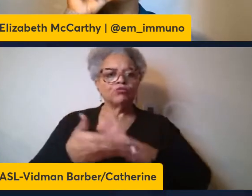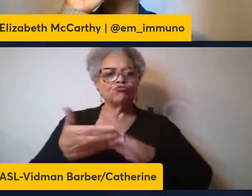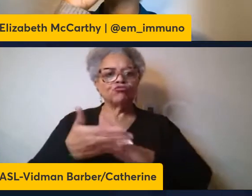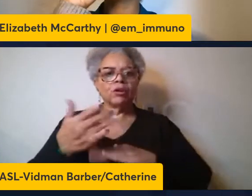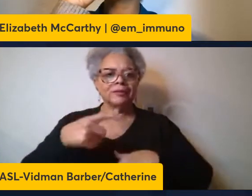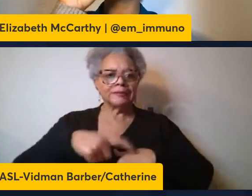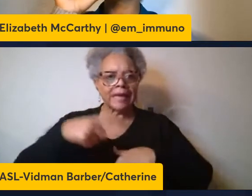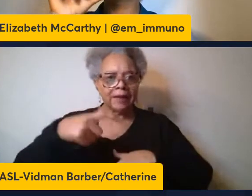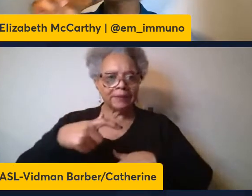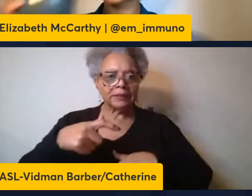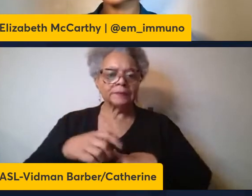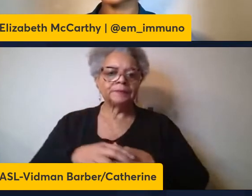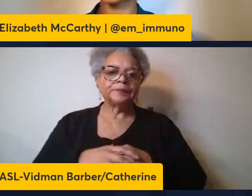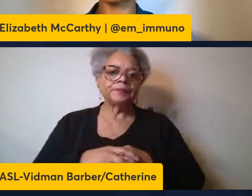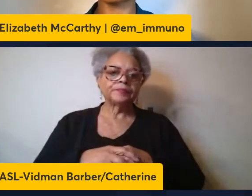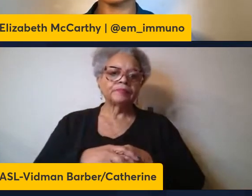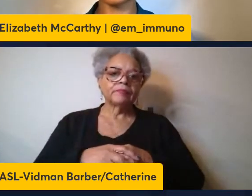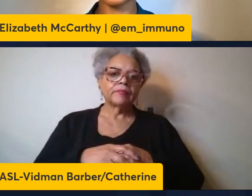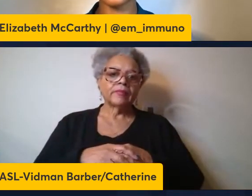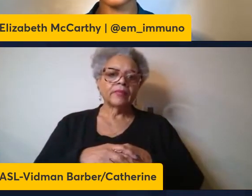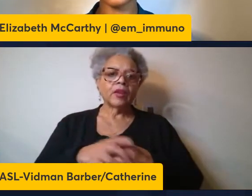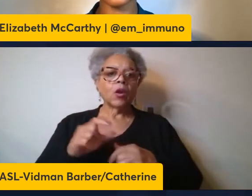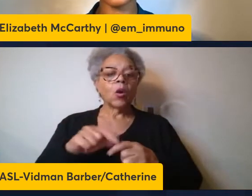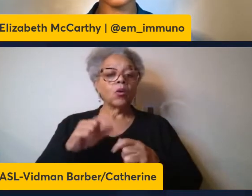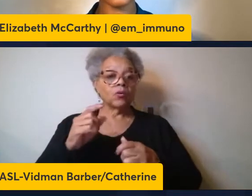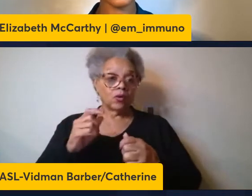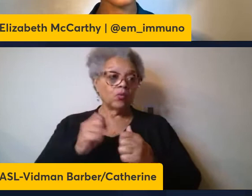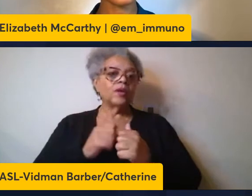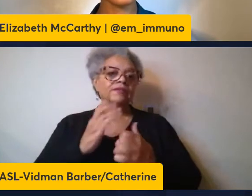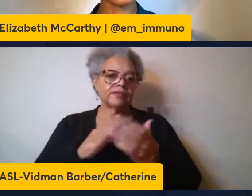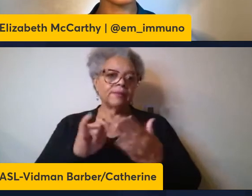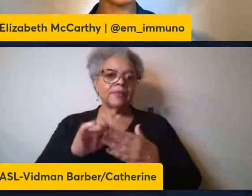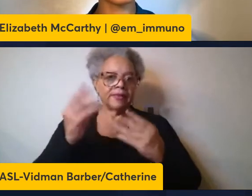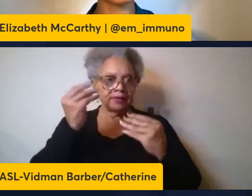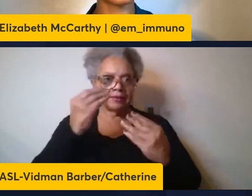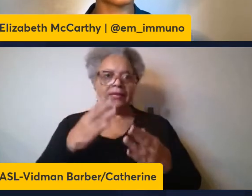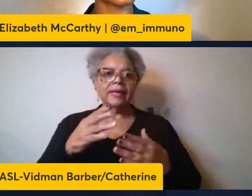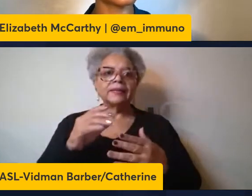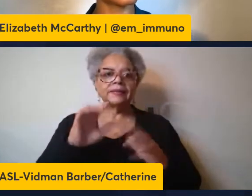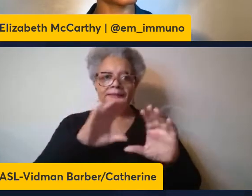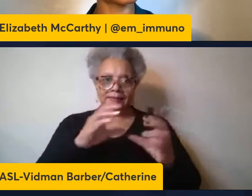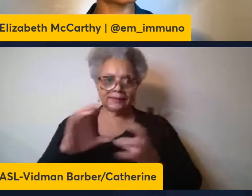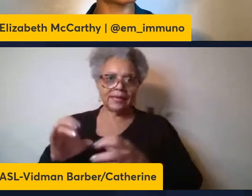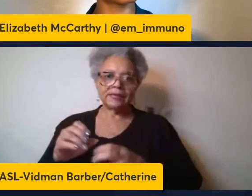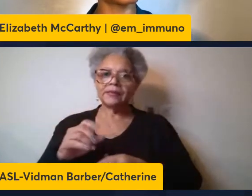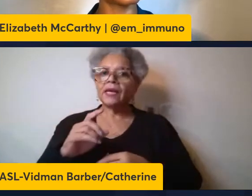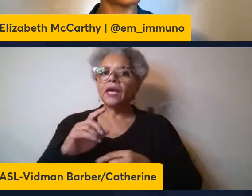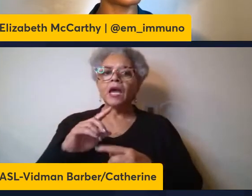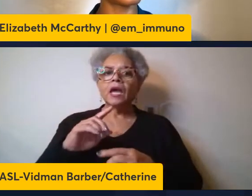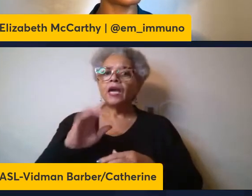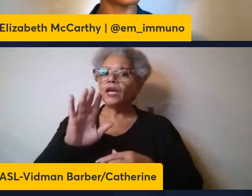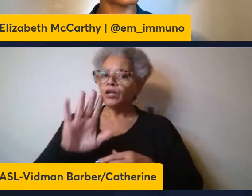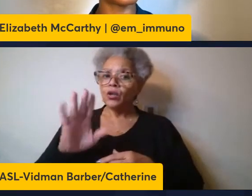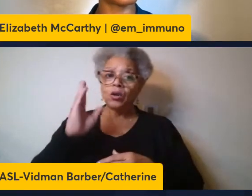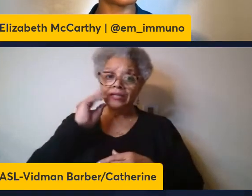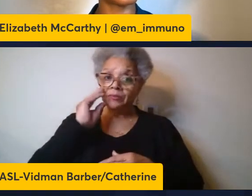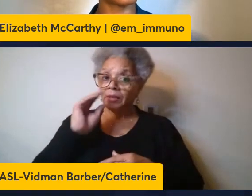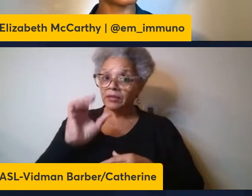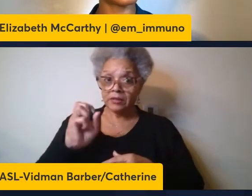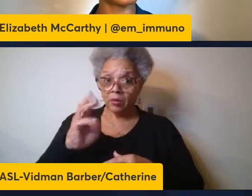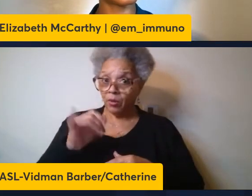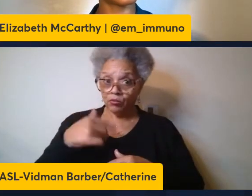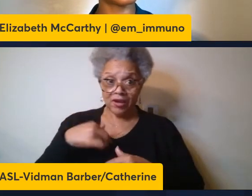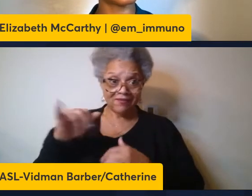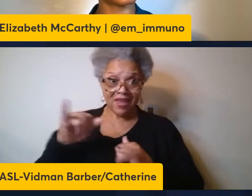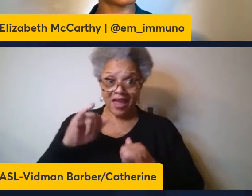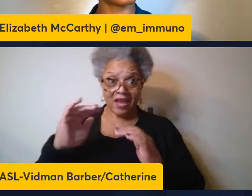manner on some of these data sets. What about you, Simone? What is your experience of high performance computing